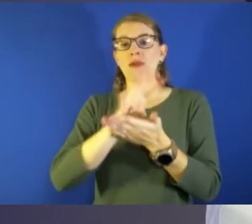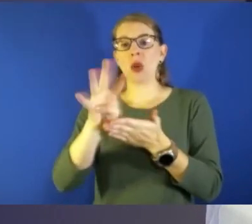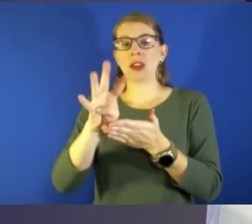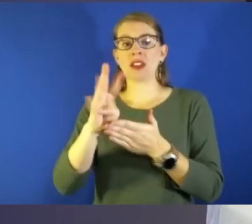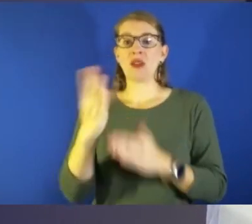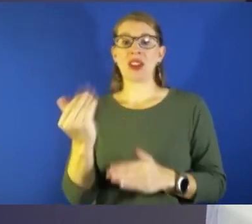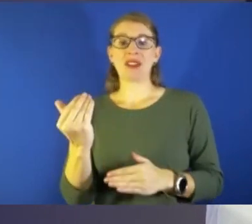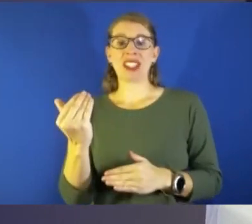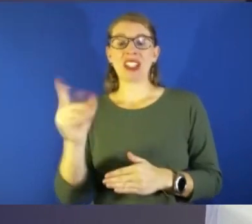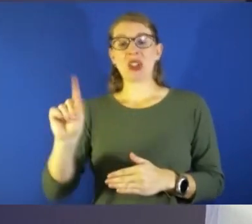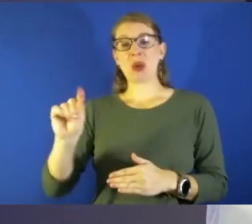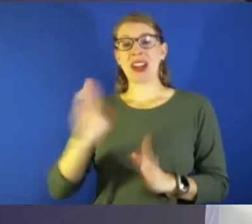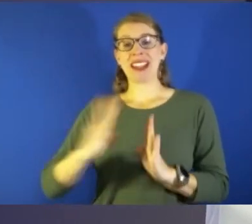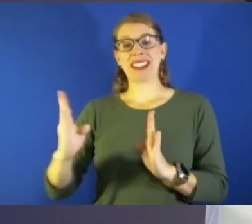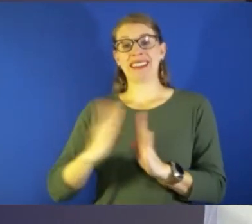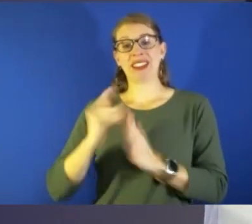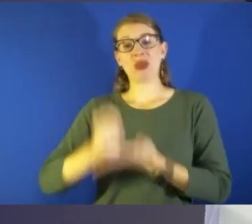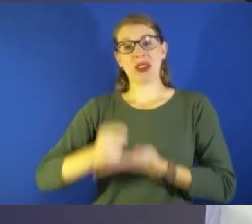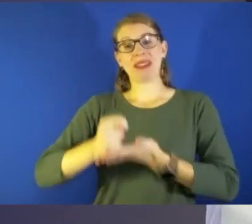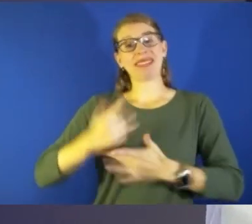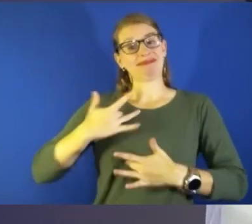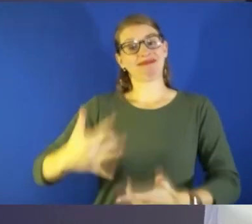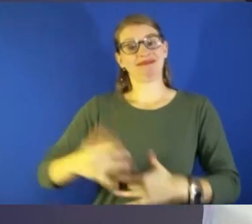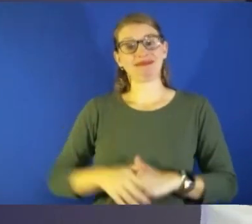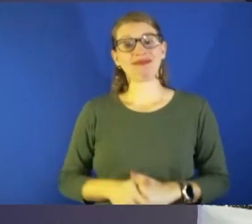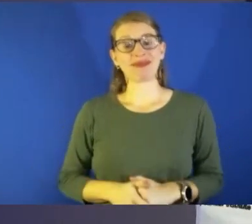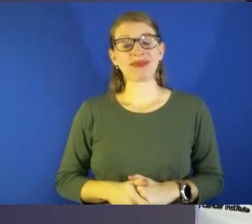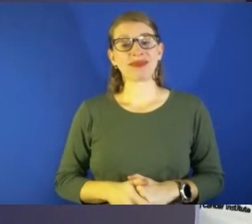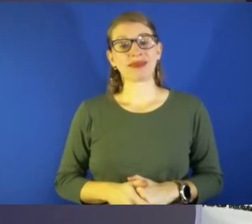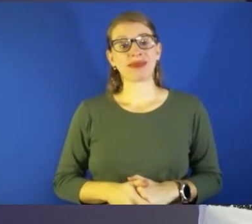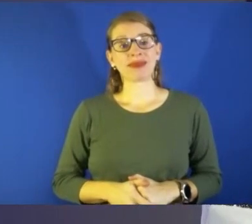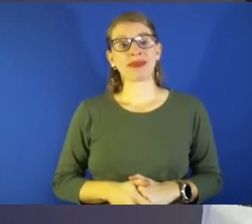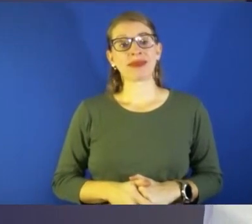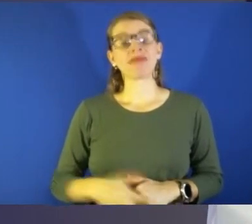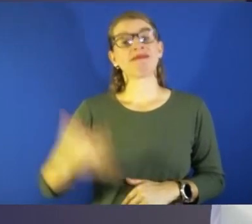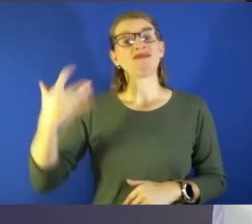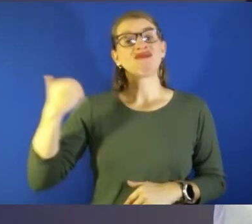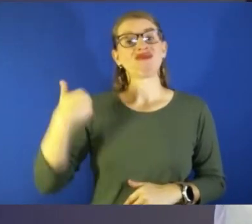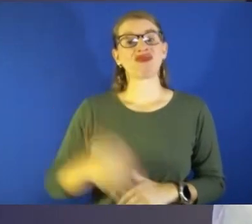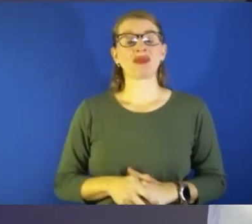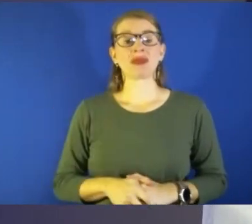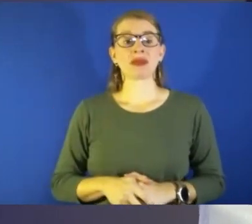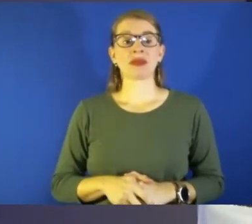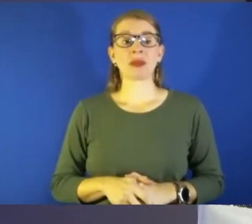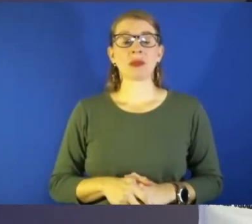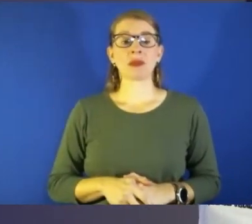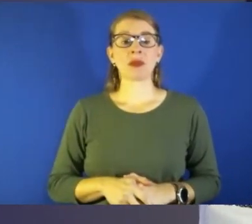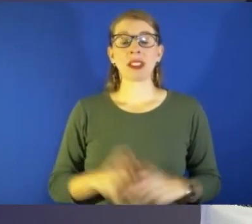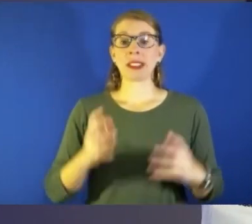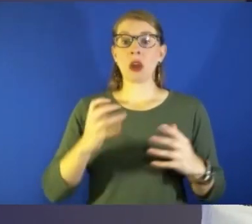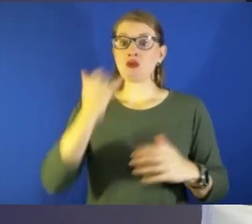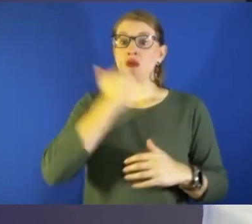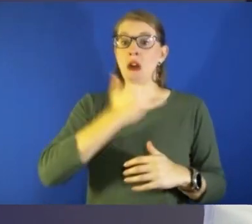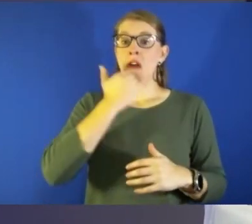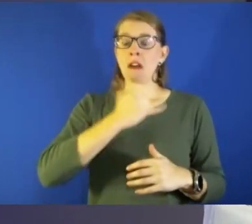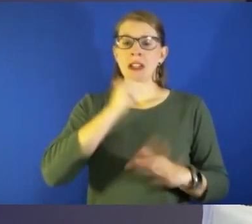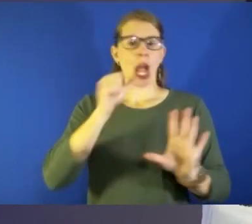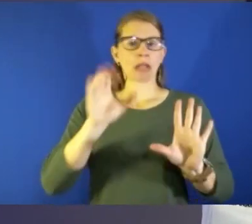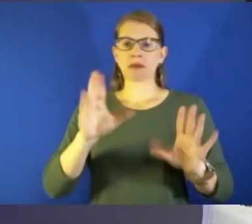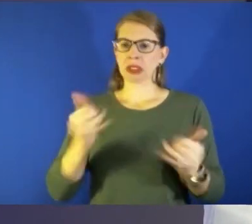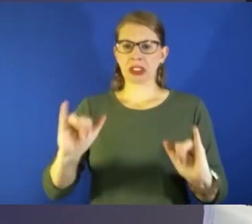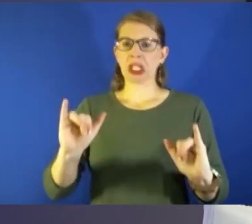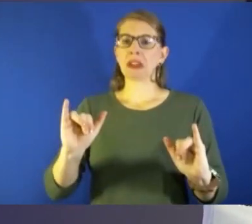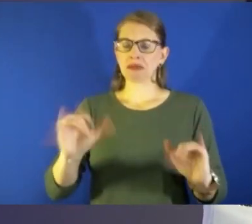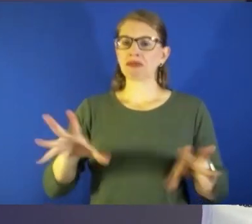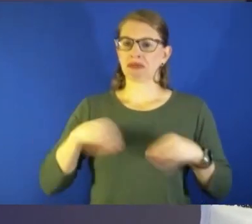treatments in general is typical. And that's still not the wrong thing to offer. It's still accepted